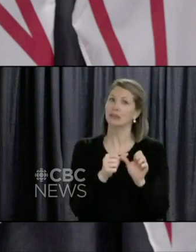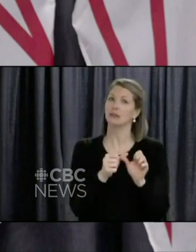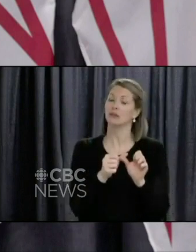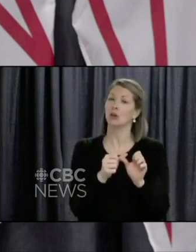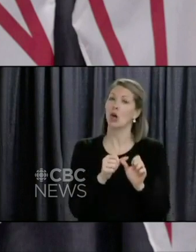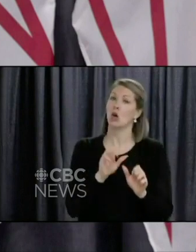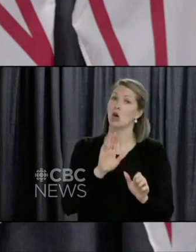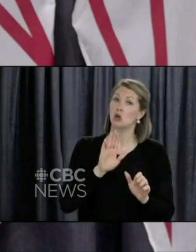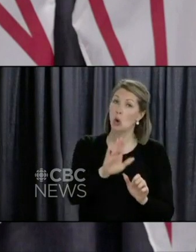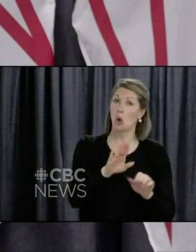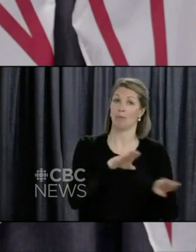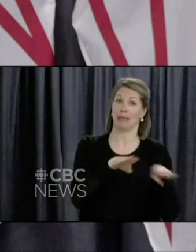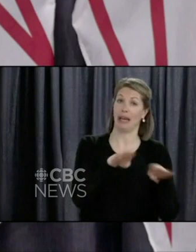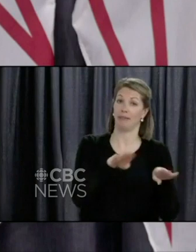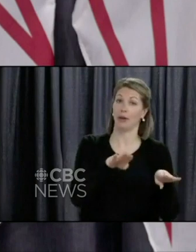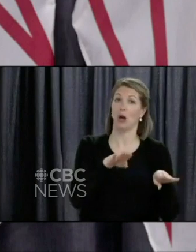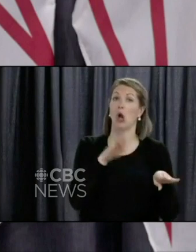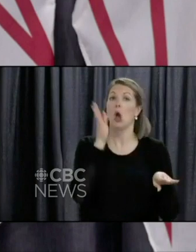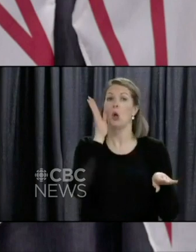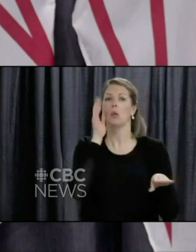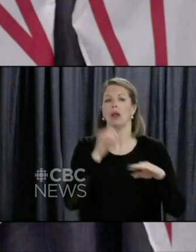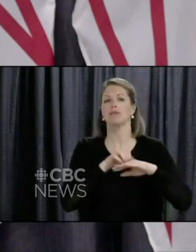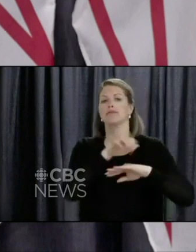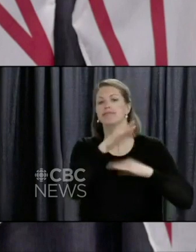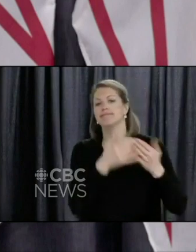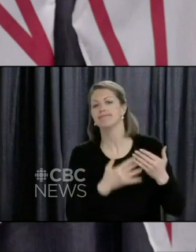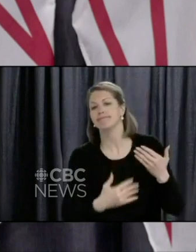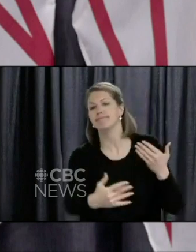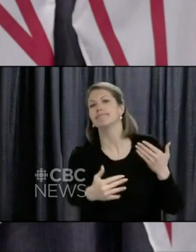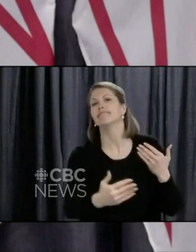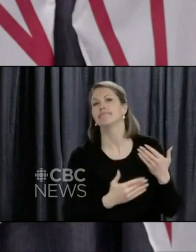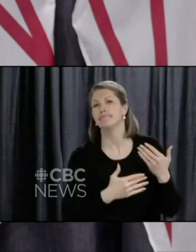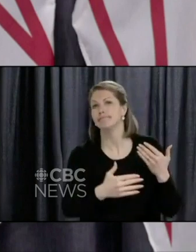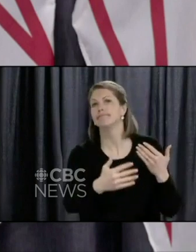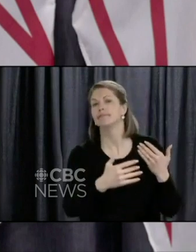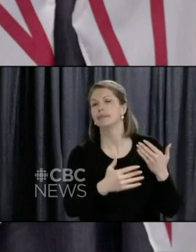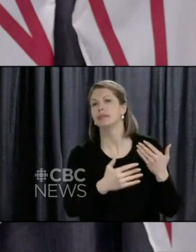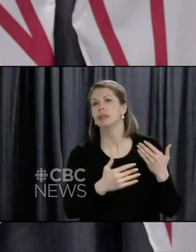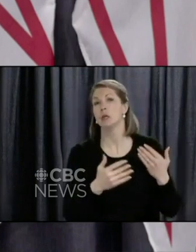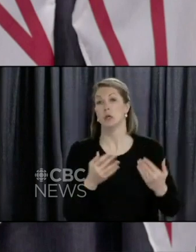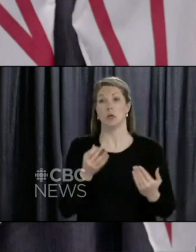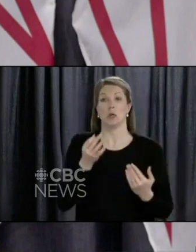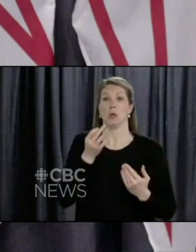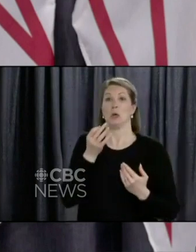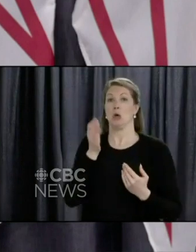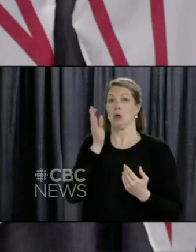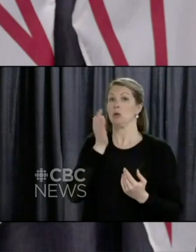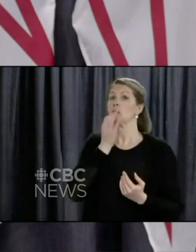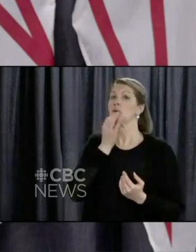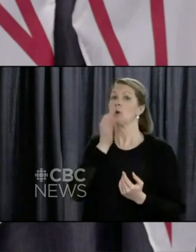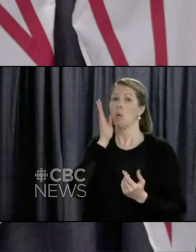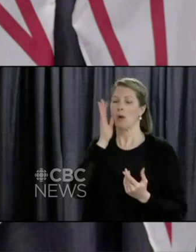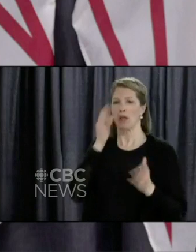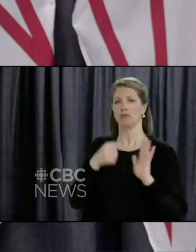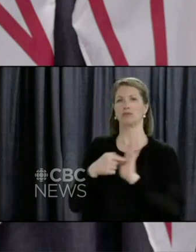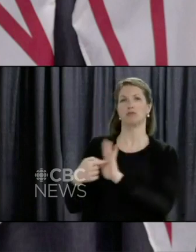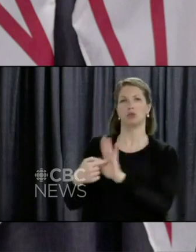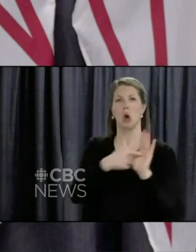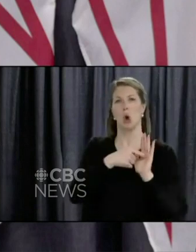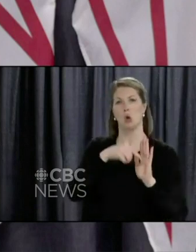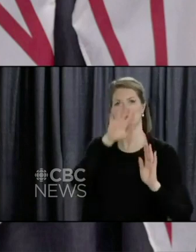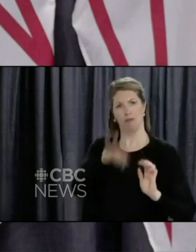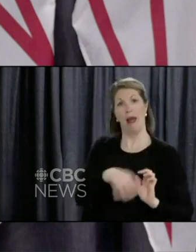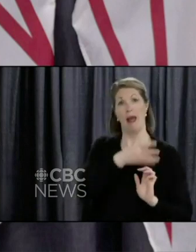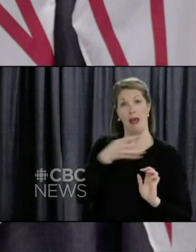future. You will soon see that Dr. Rahman's presentation, there is good reason for the health guidelines